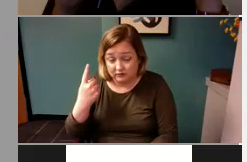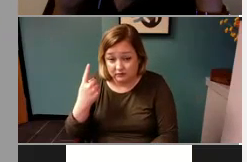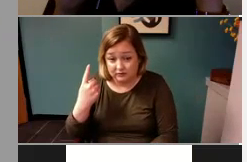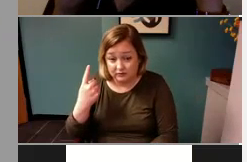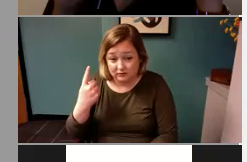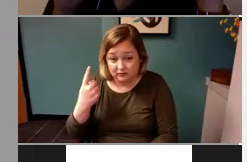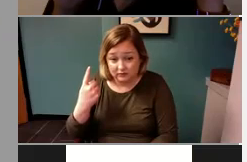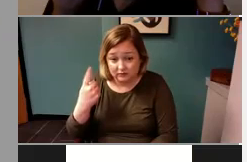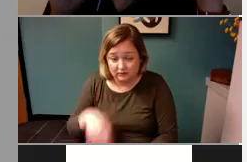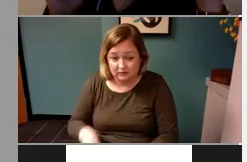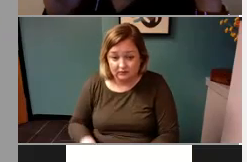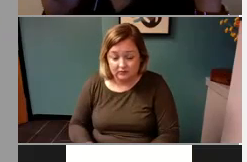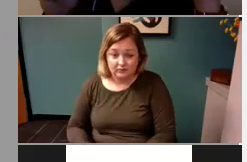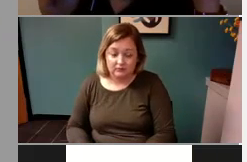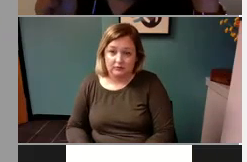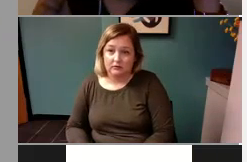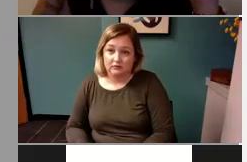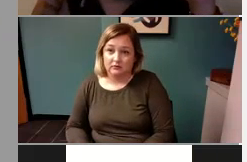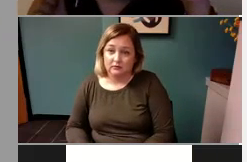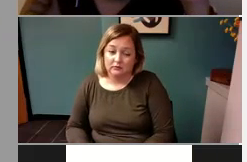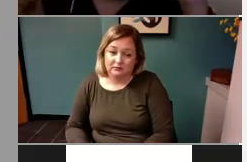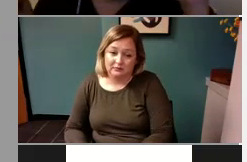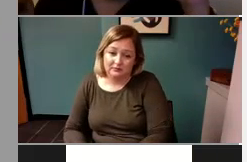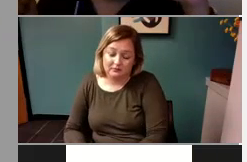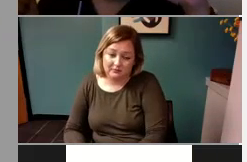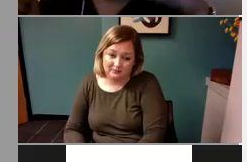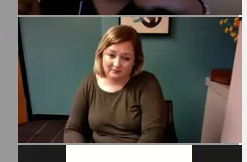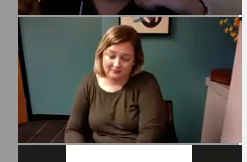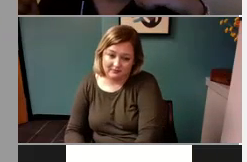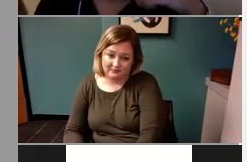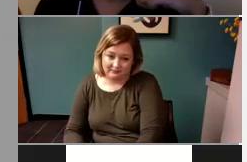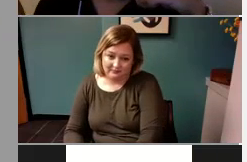for the other example where Aman sort of found an answer.